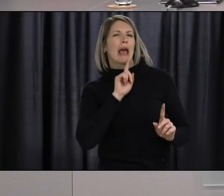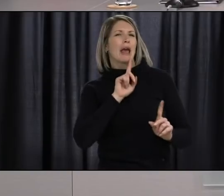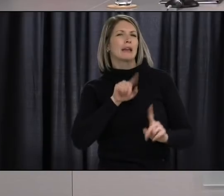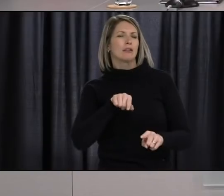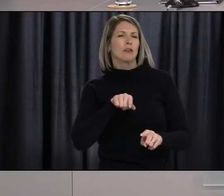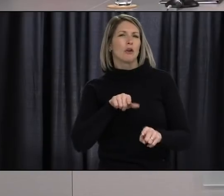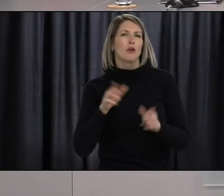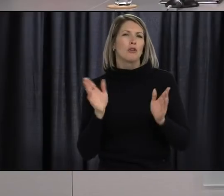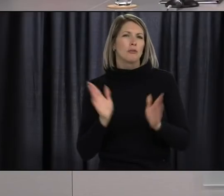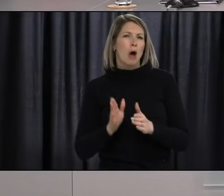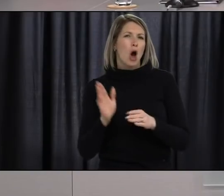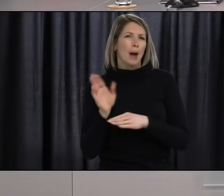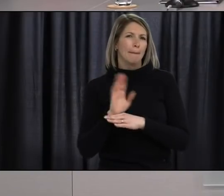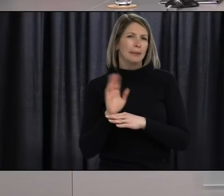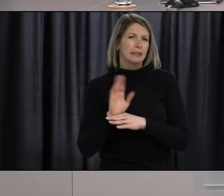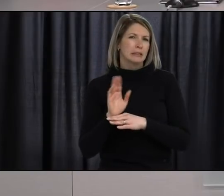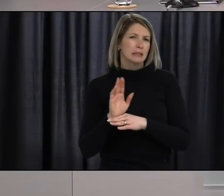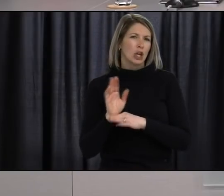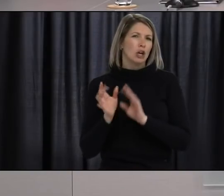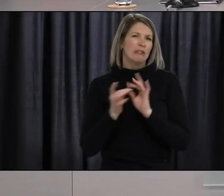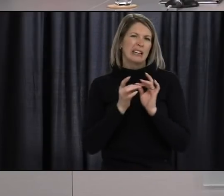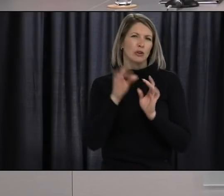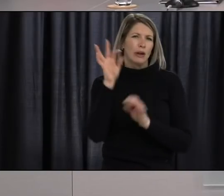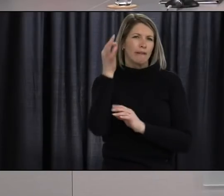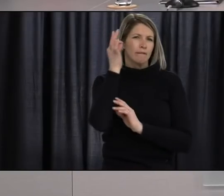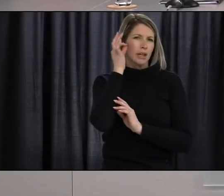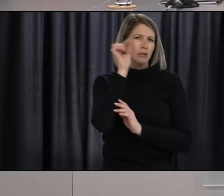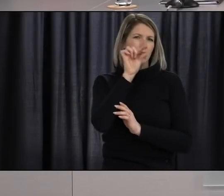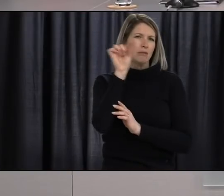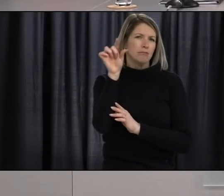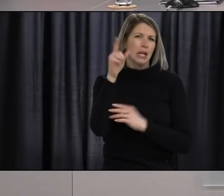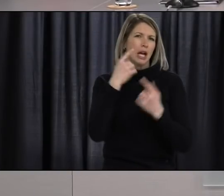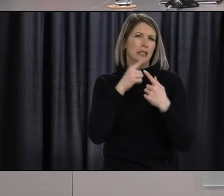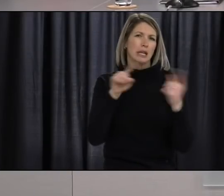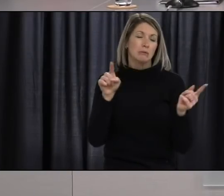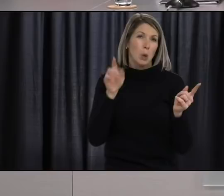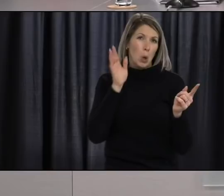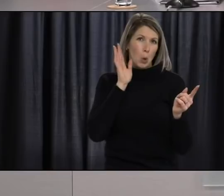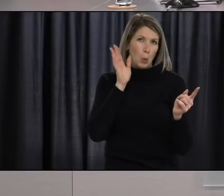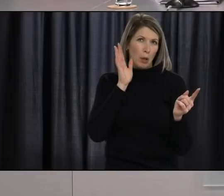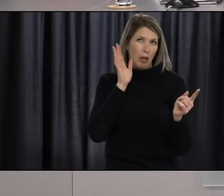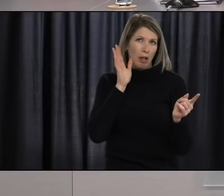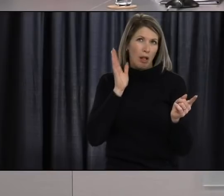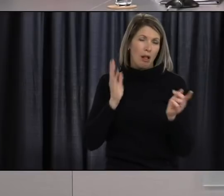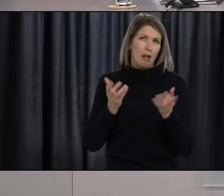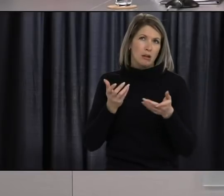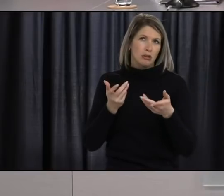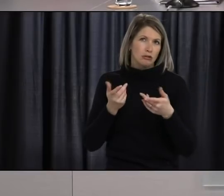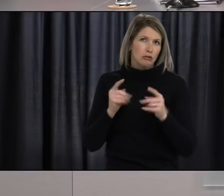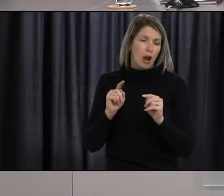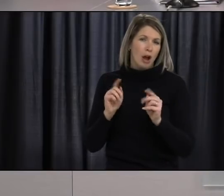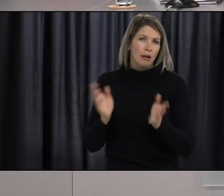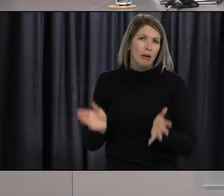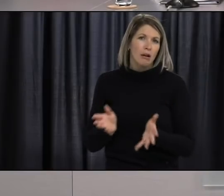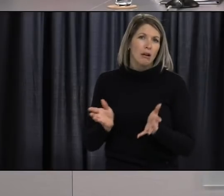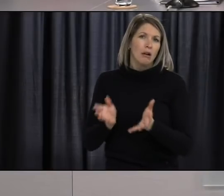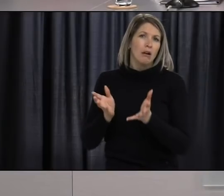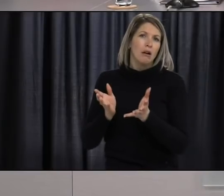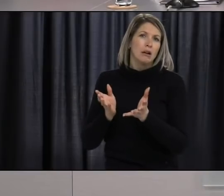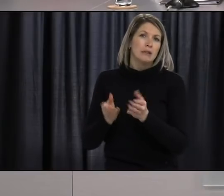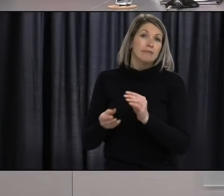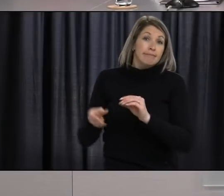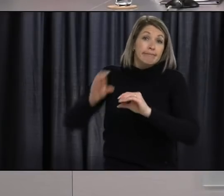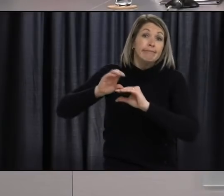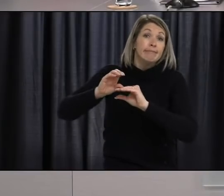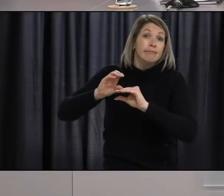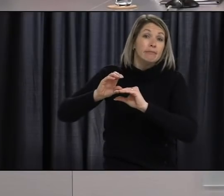is planning to offer some kind of a relief in short order, but we understand that many